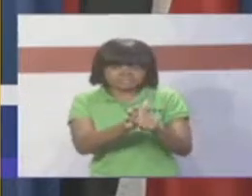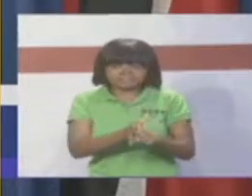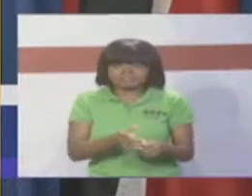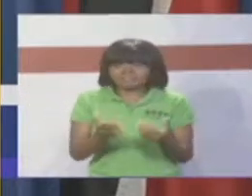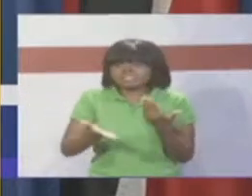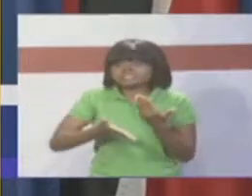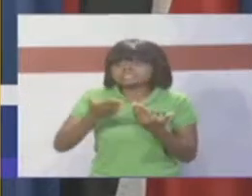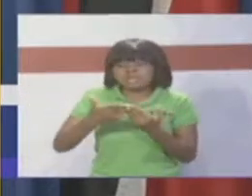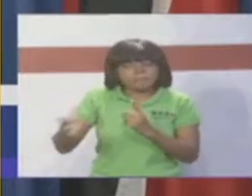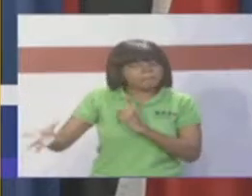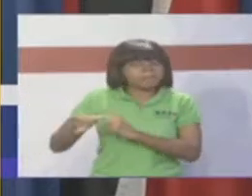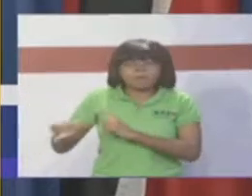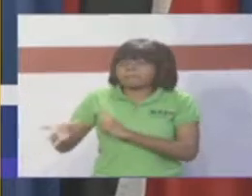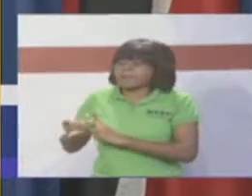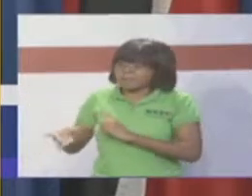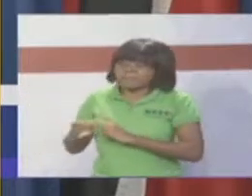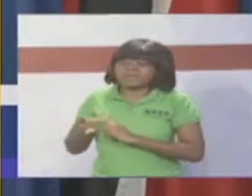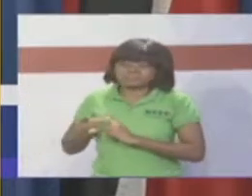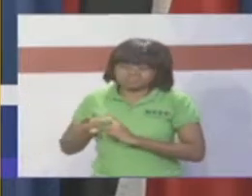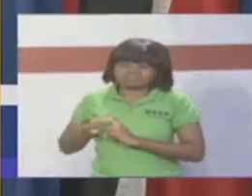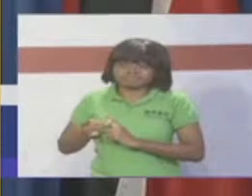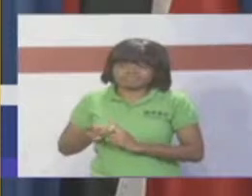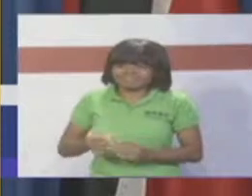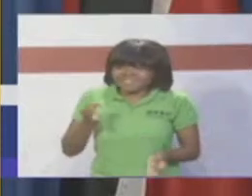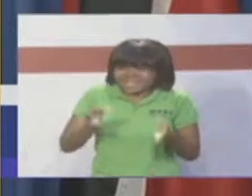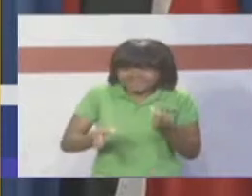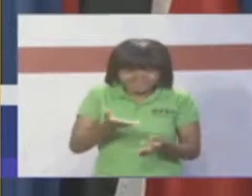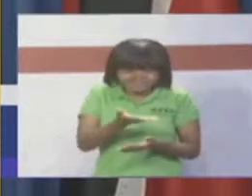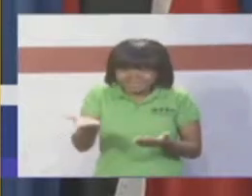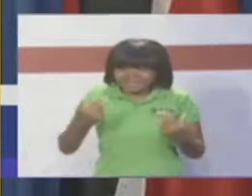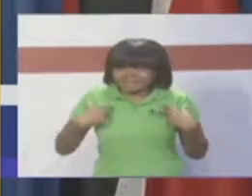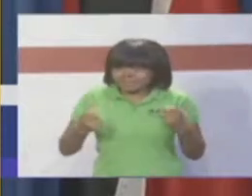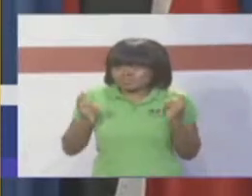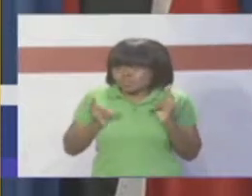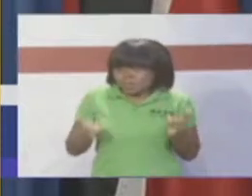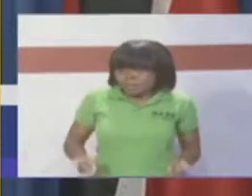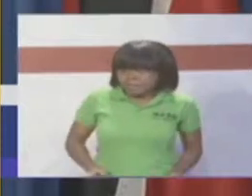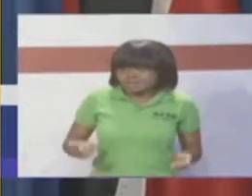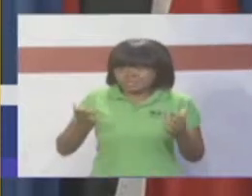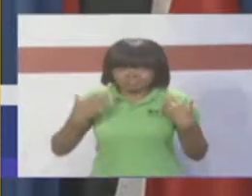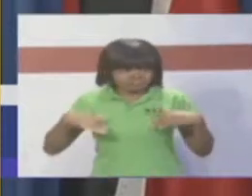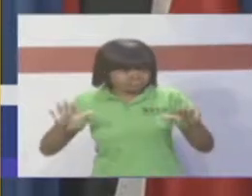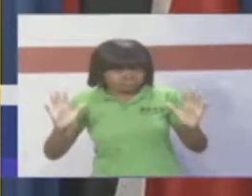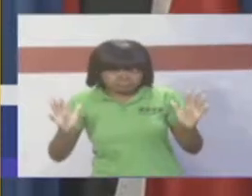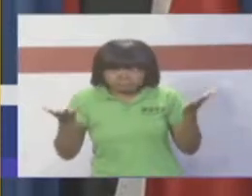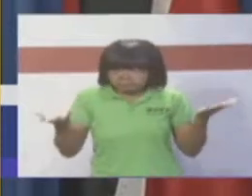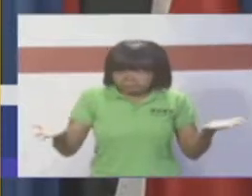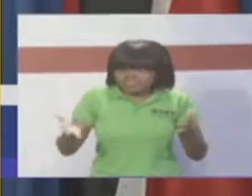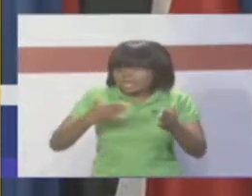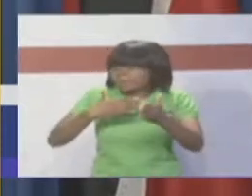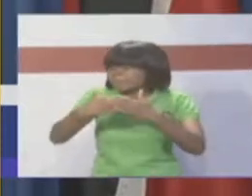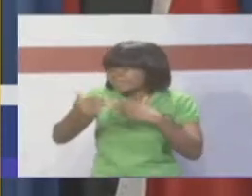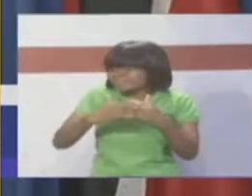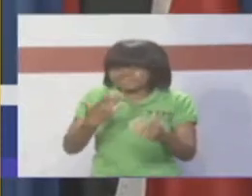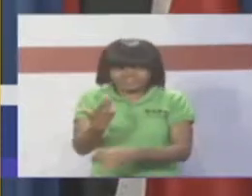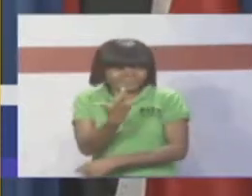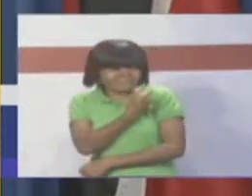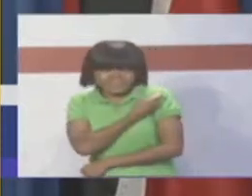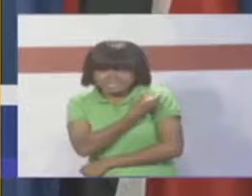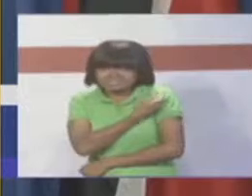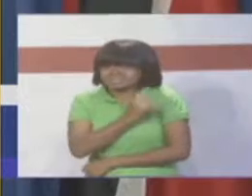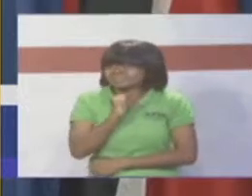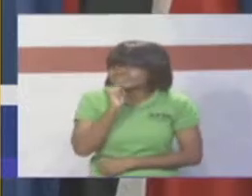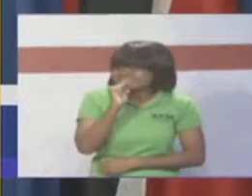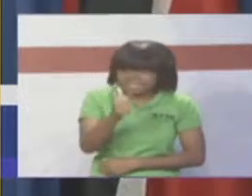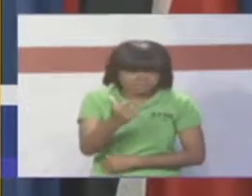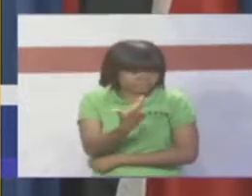are a human being, wherever you are in the world, vaccinated or otherwise, if you are